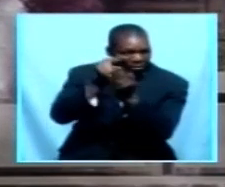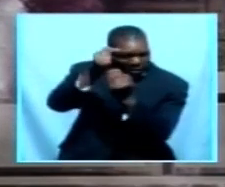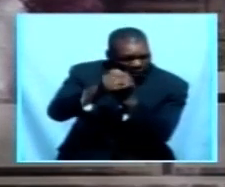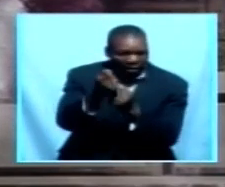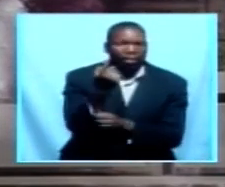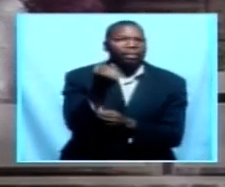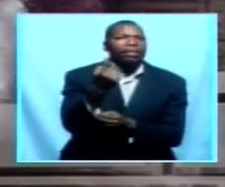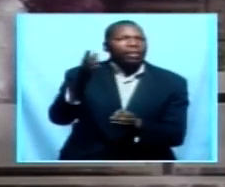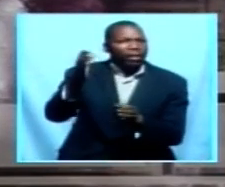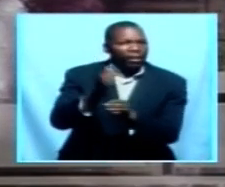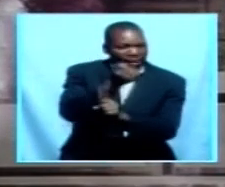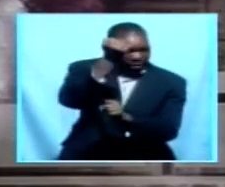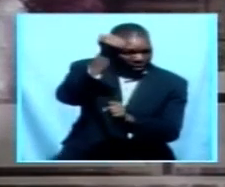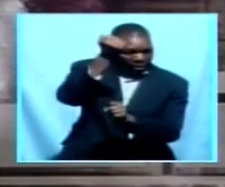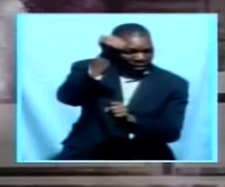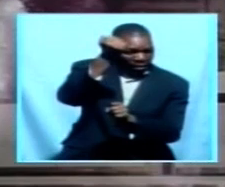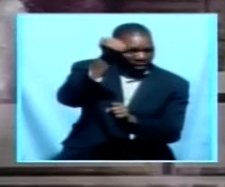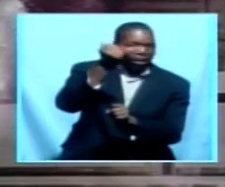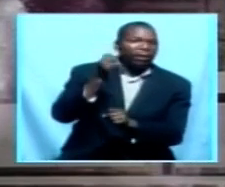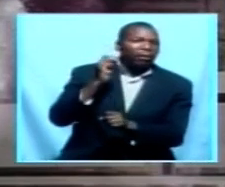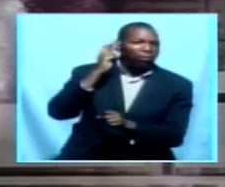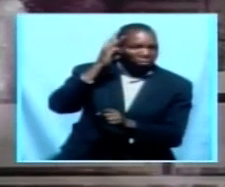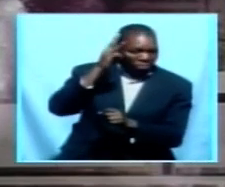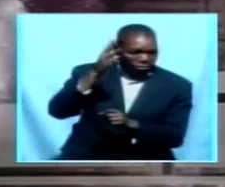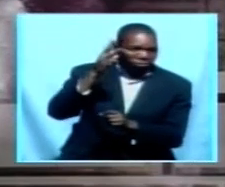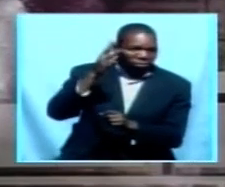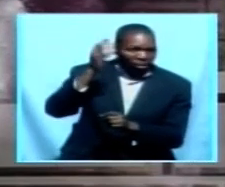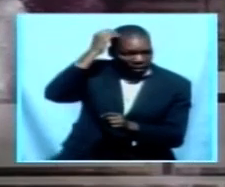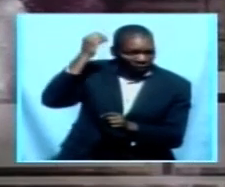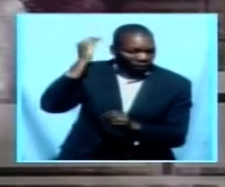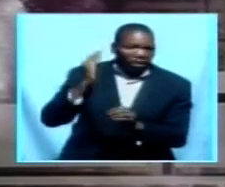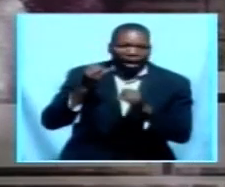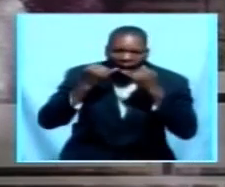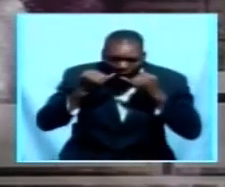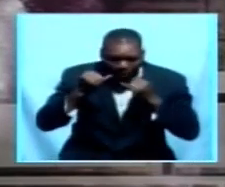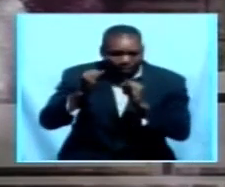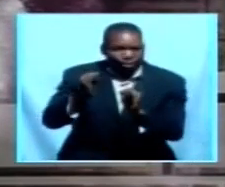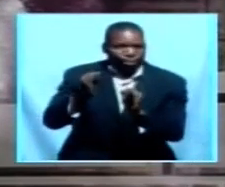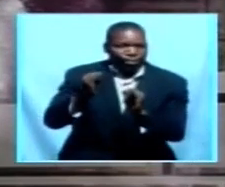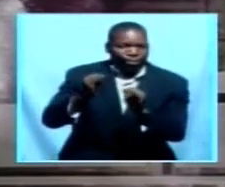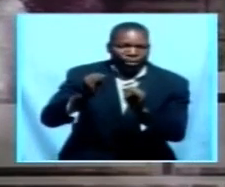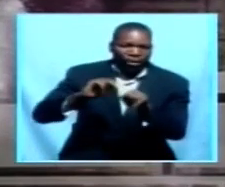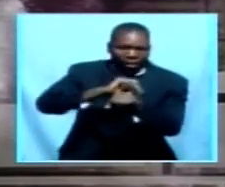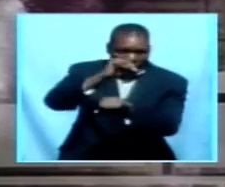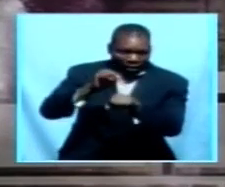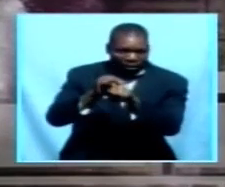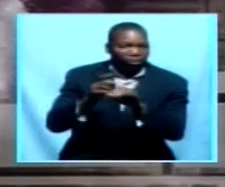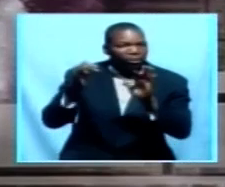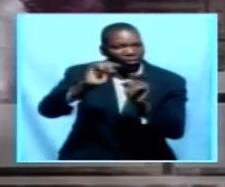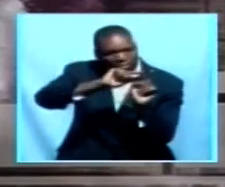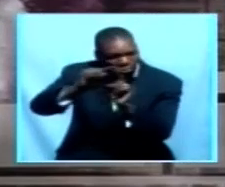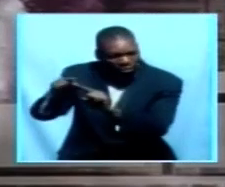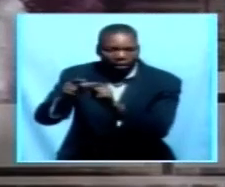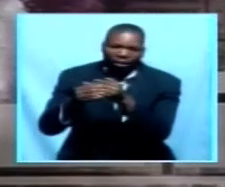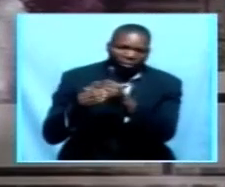And Mrs. Mwenga says an official notice for newly elected members of Parliament to report to the National Assembly will be issued